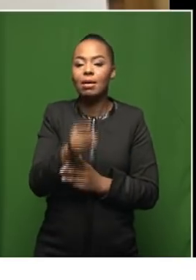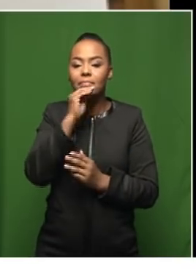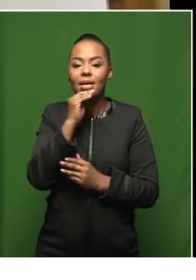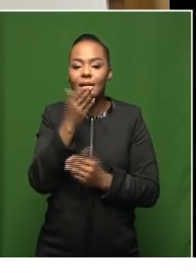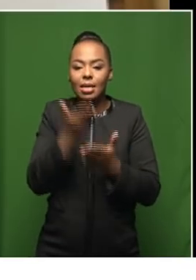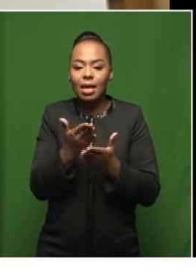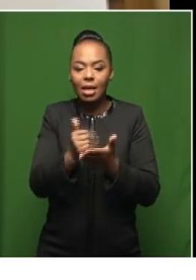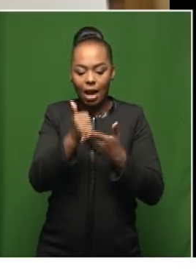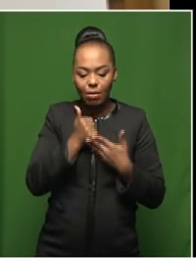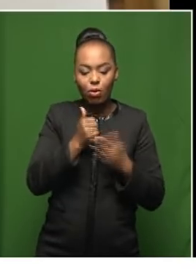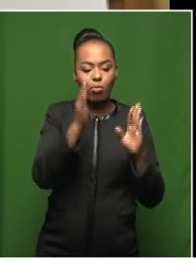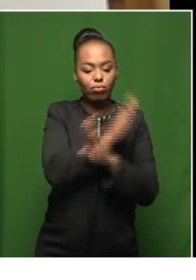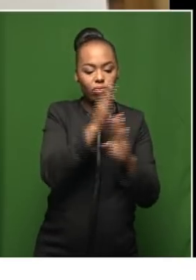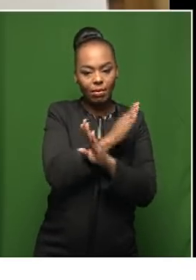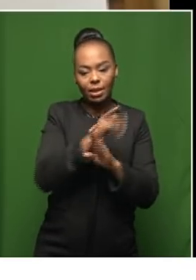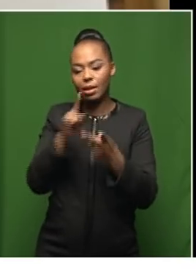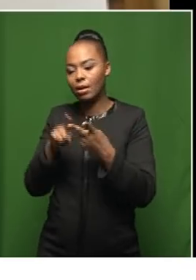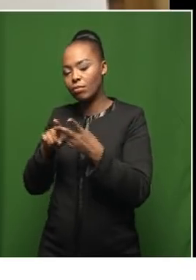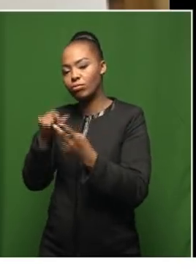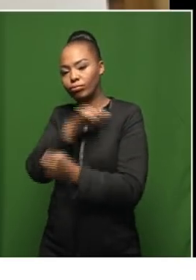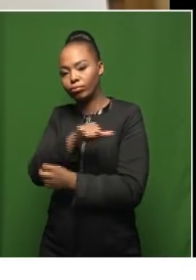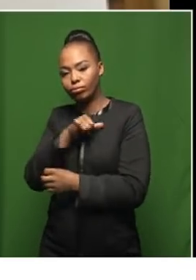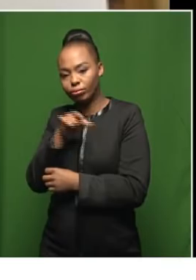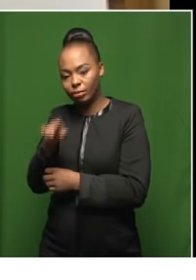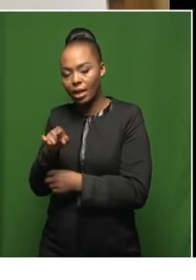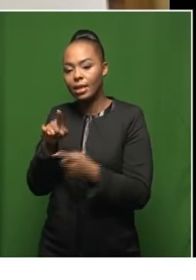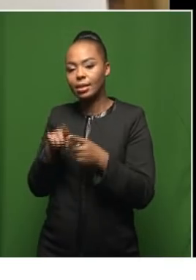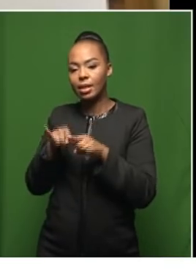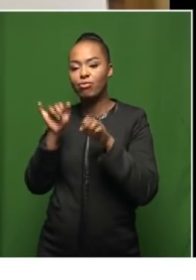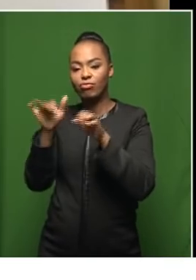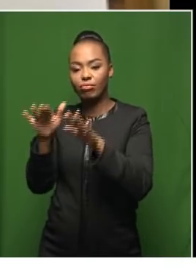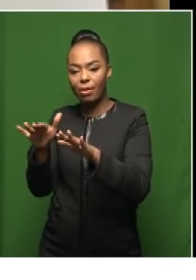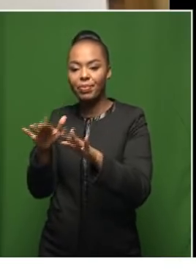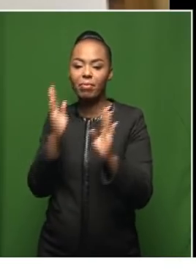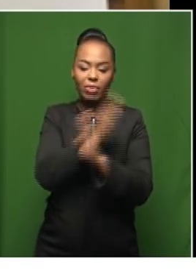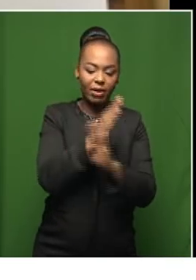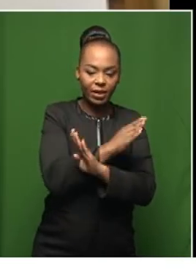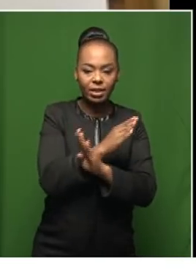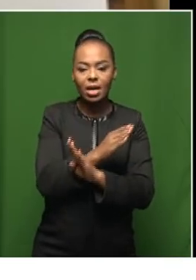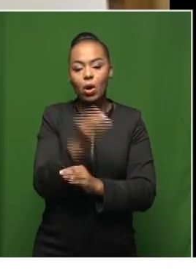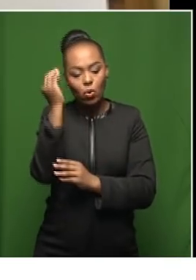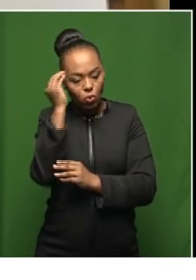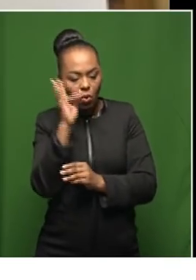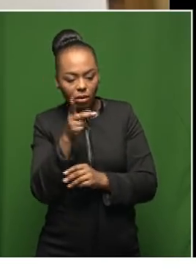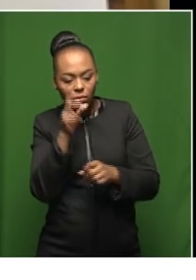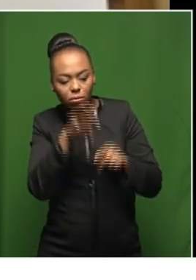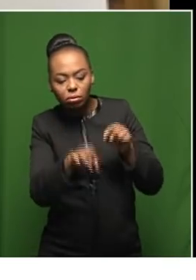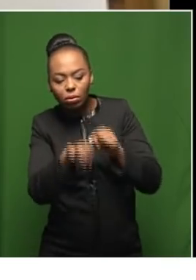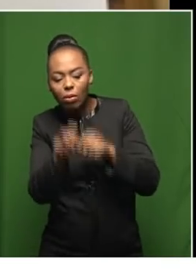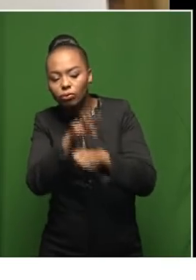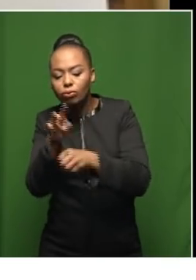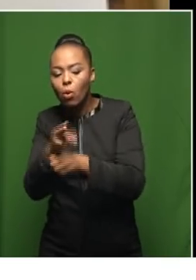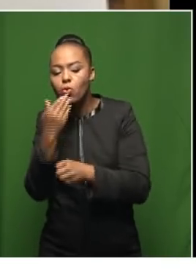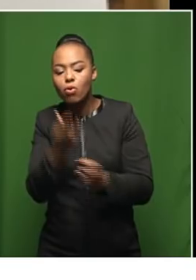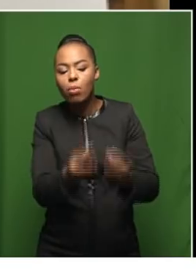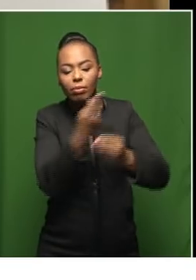both public and private are keeping an eye in terms of who is getting the treatment and how is the vaccination and how it's being managed.